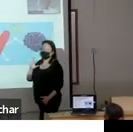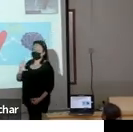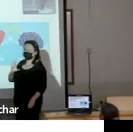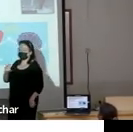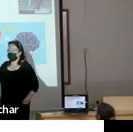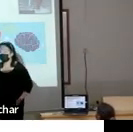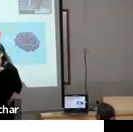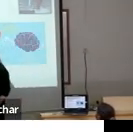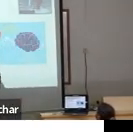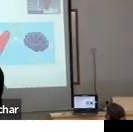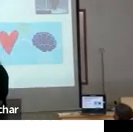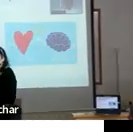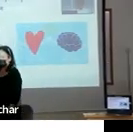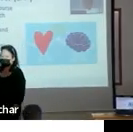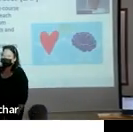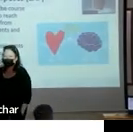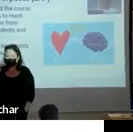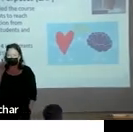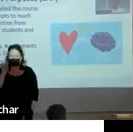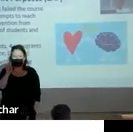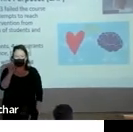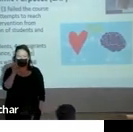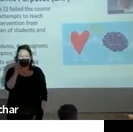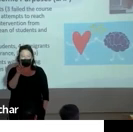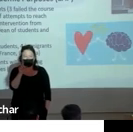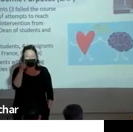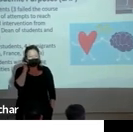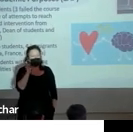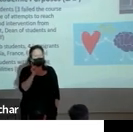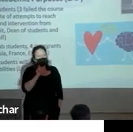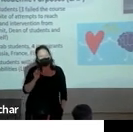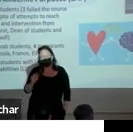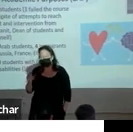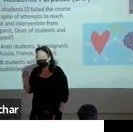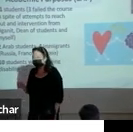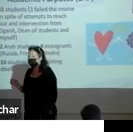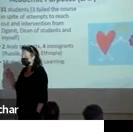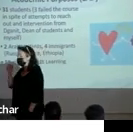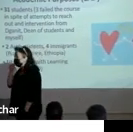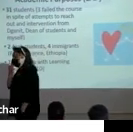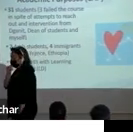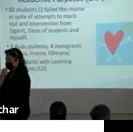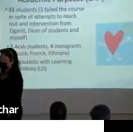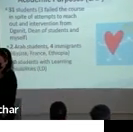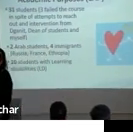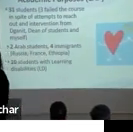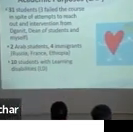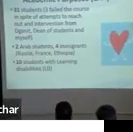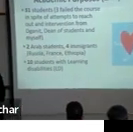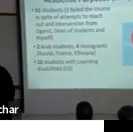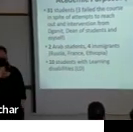end of the year, I felt that one thing was compromised. It was one thing I didn't really feel so good